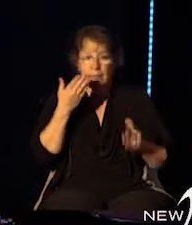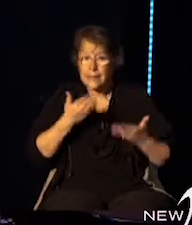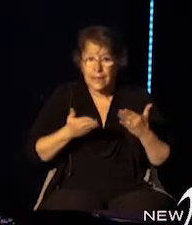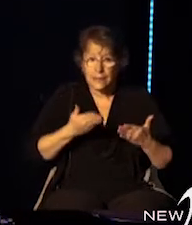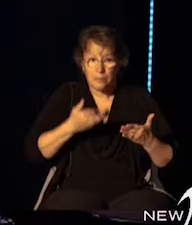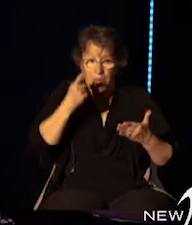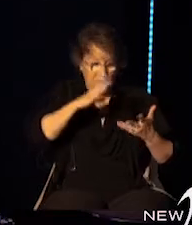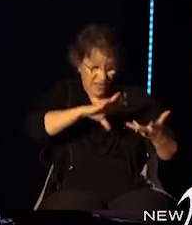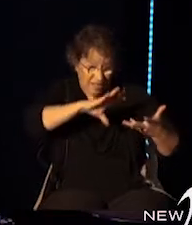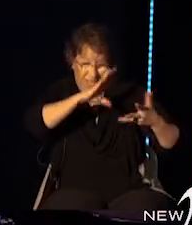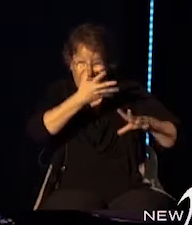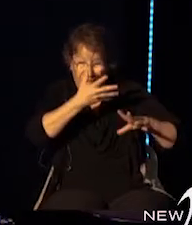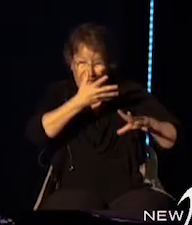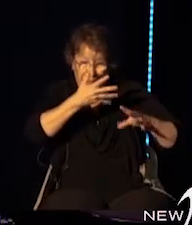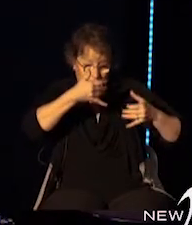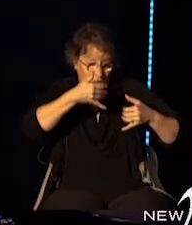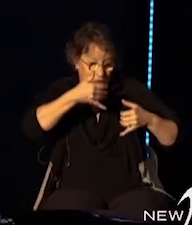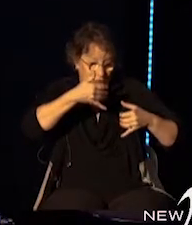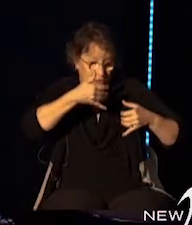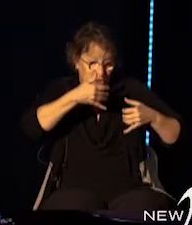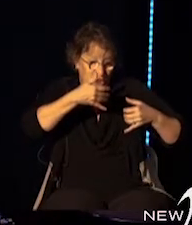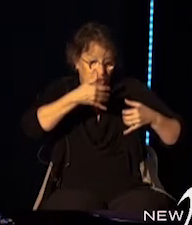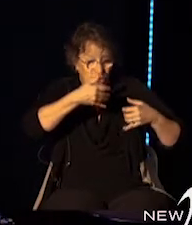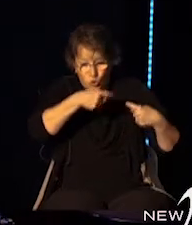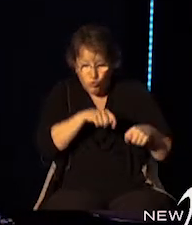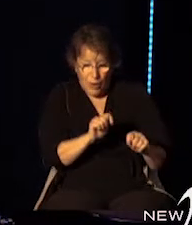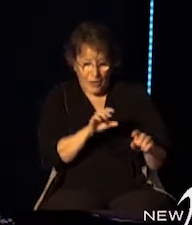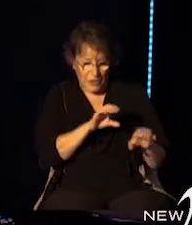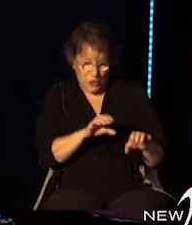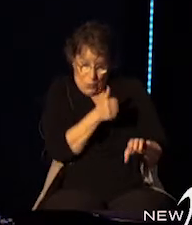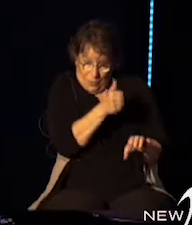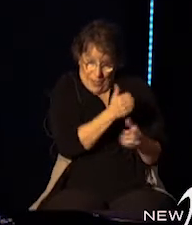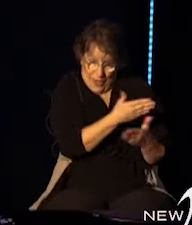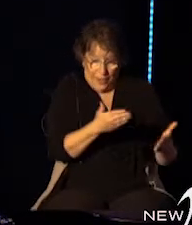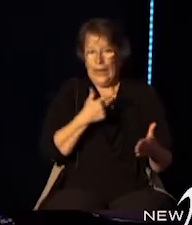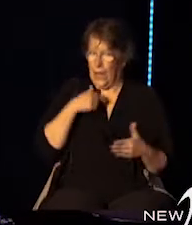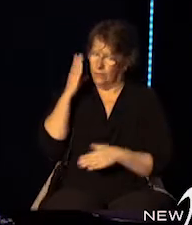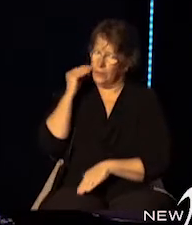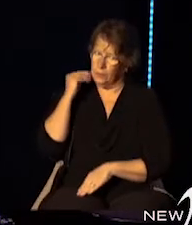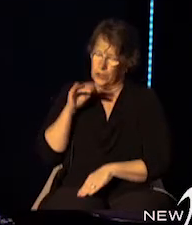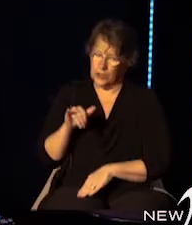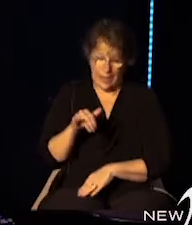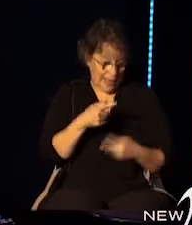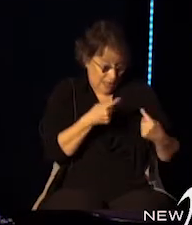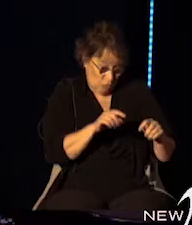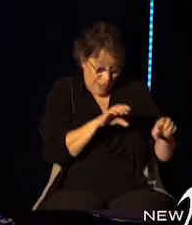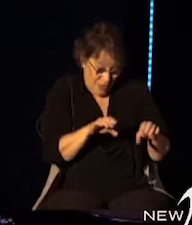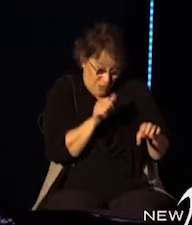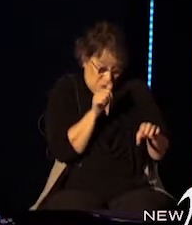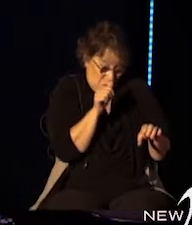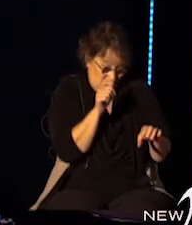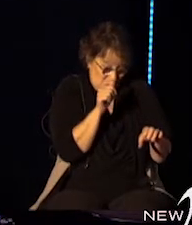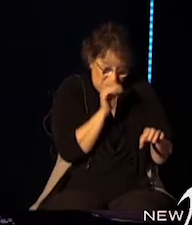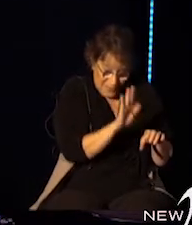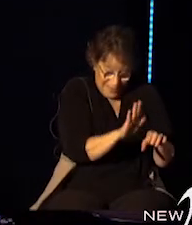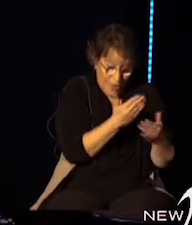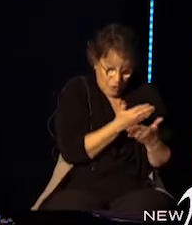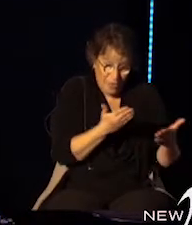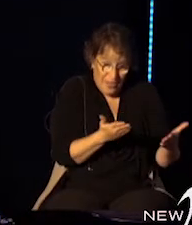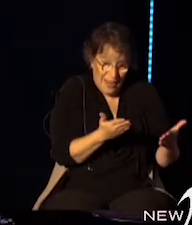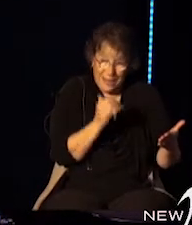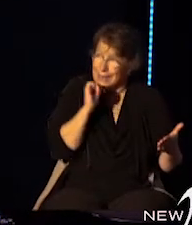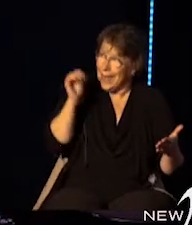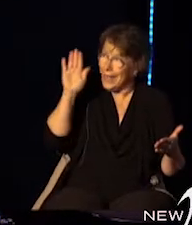force God's will by doing their own thing, again, I've done that too, God still repeated his promise in